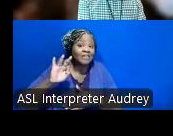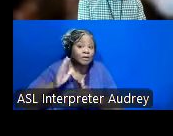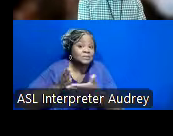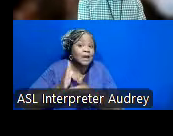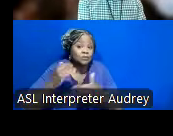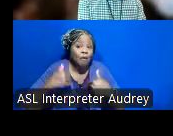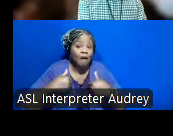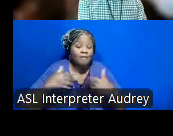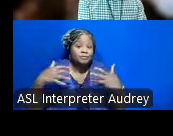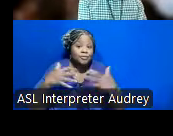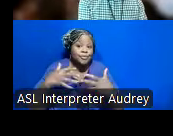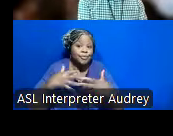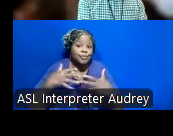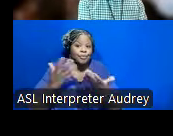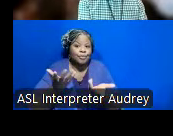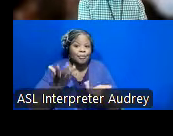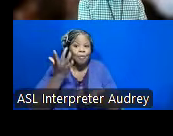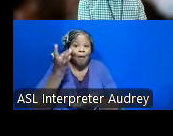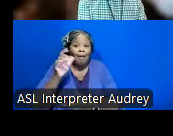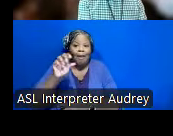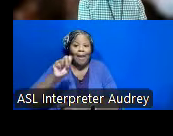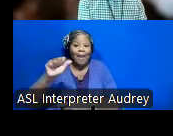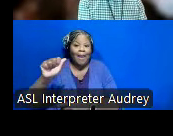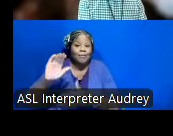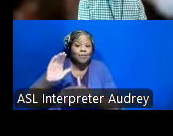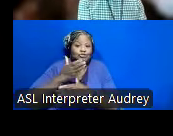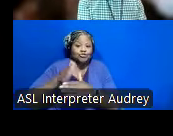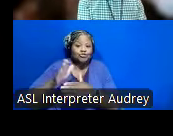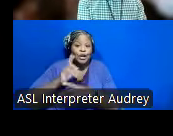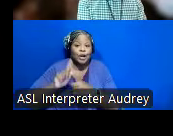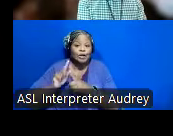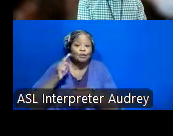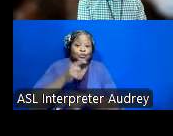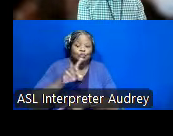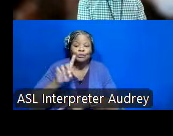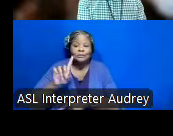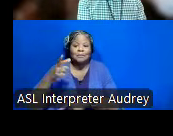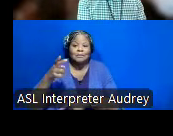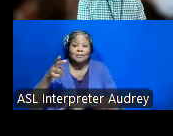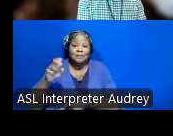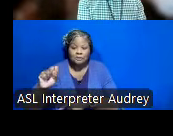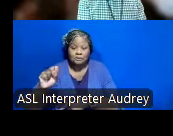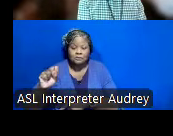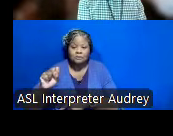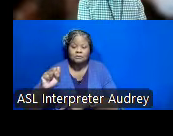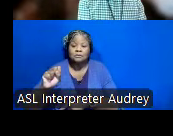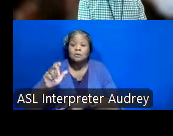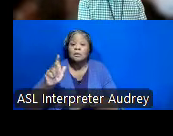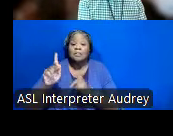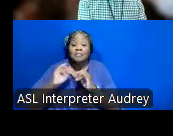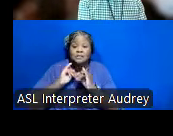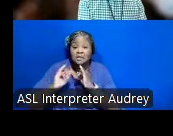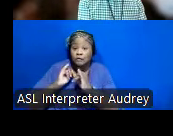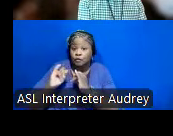to because of fears that SSA might share their data with DHS. At that point, these interviews were